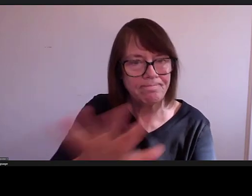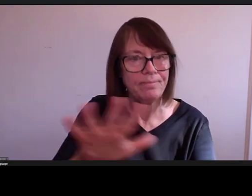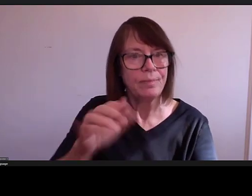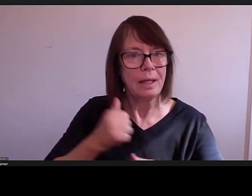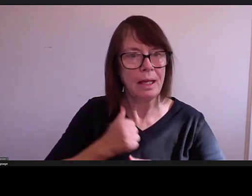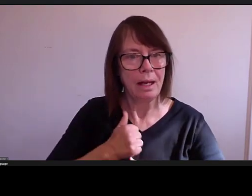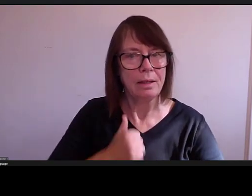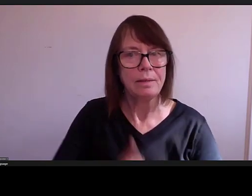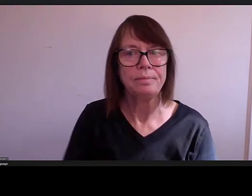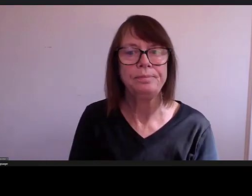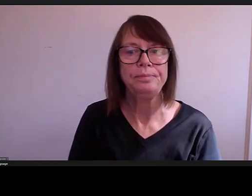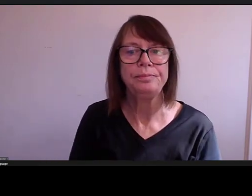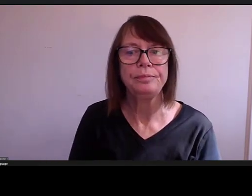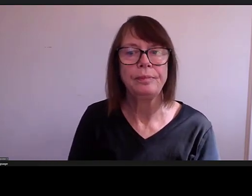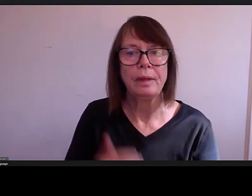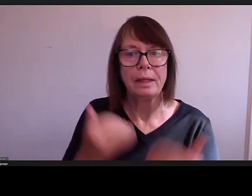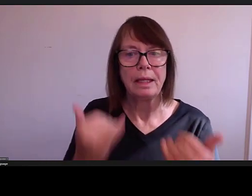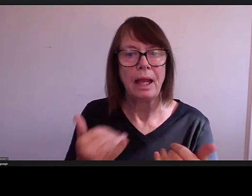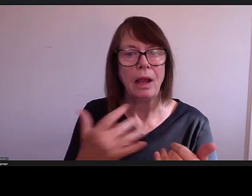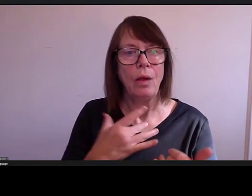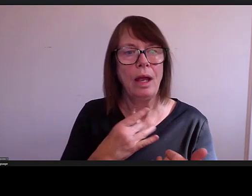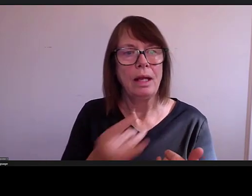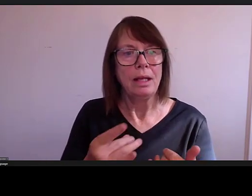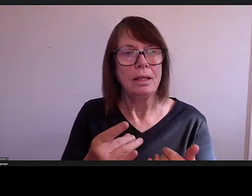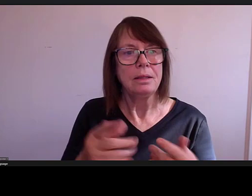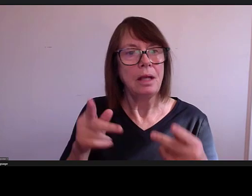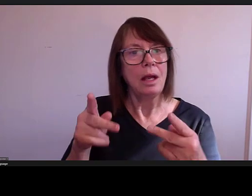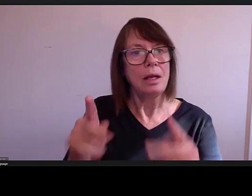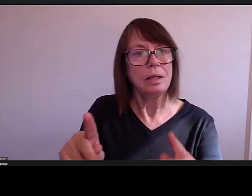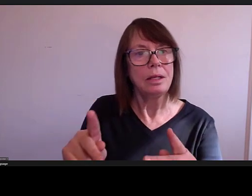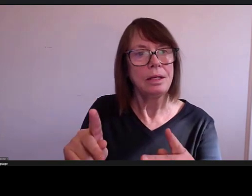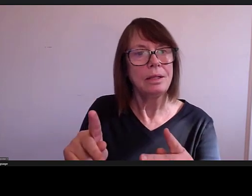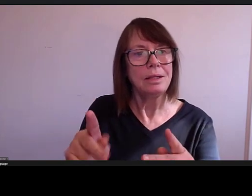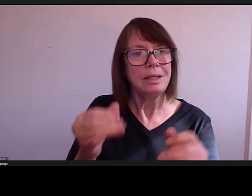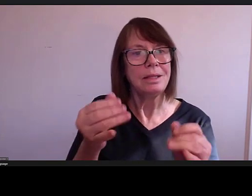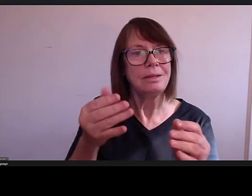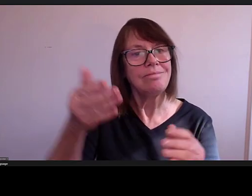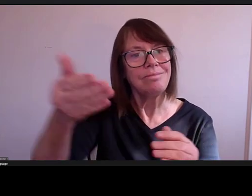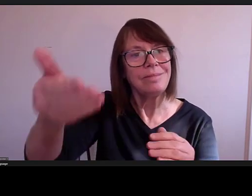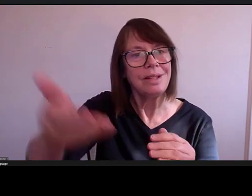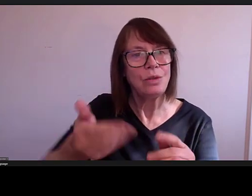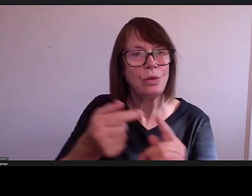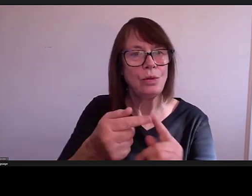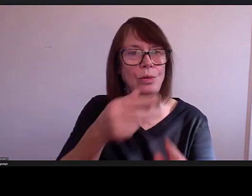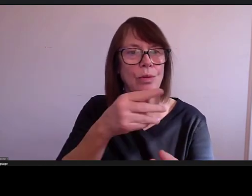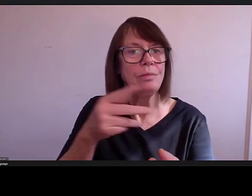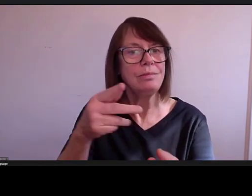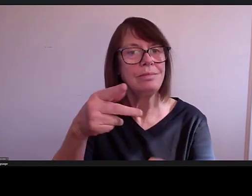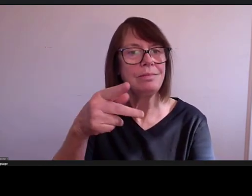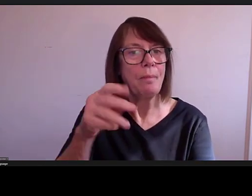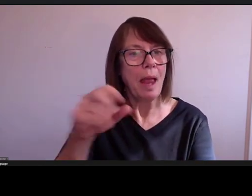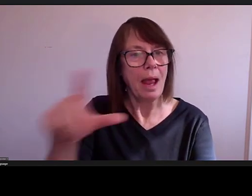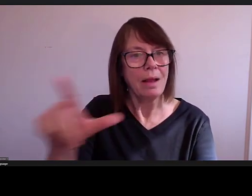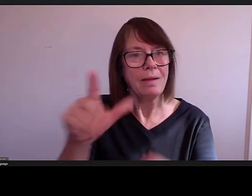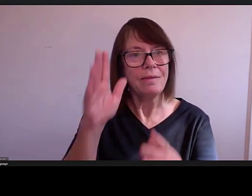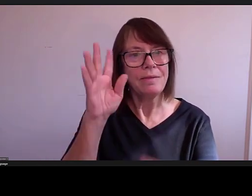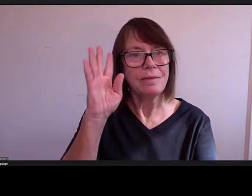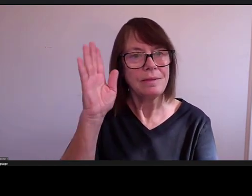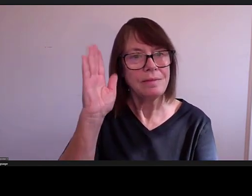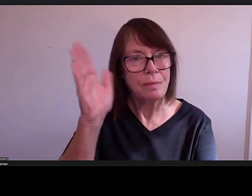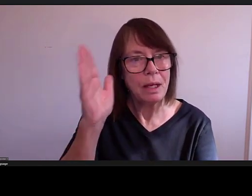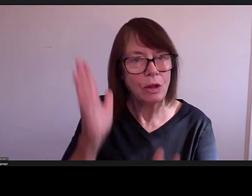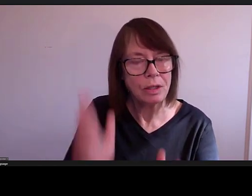now take the opportunity to introduce you to our panel of speakers. We will be led